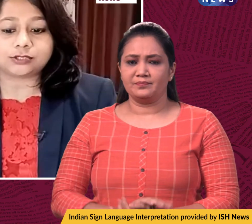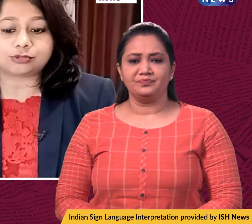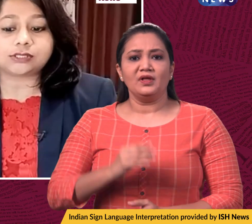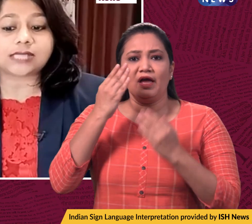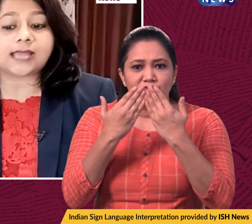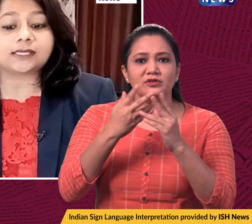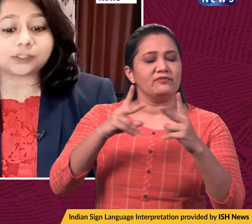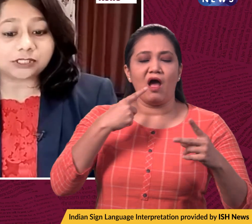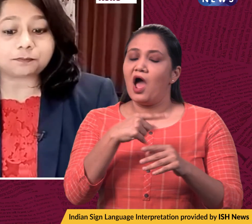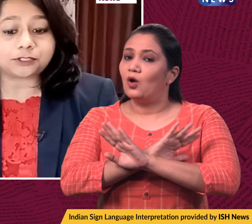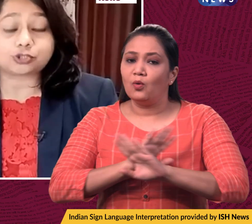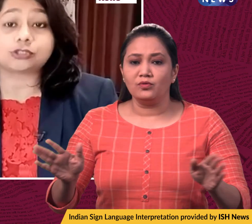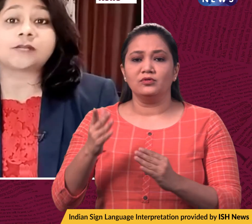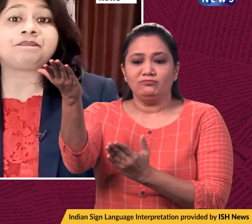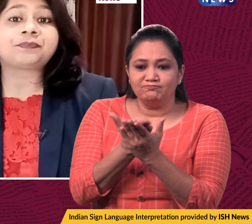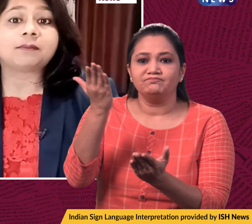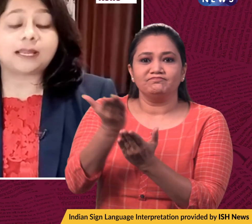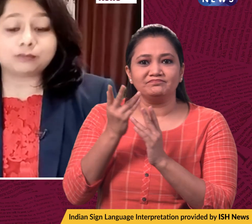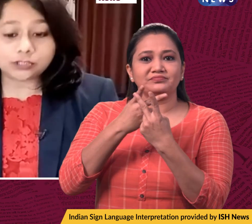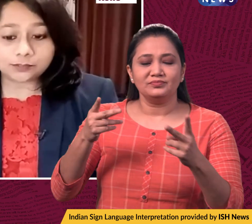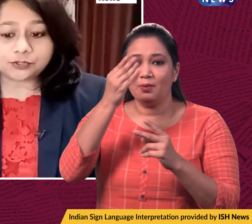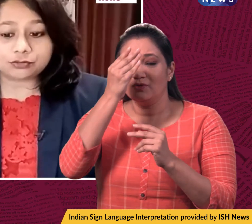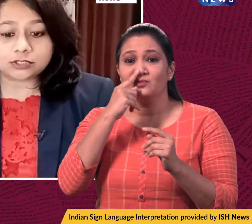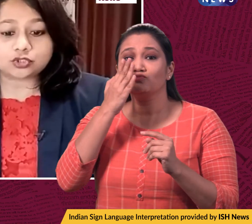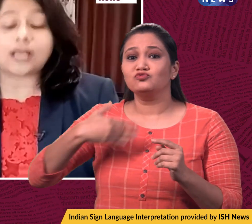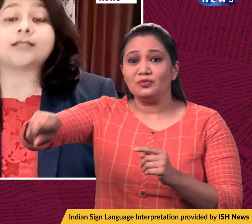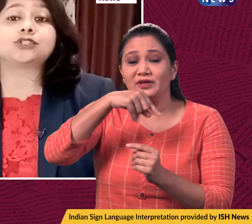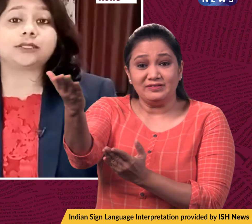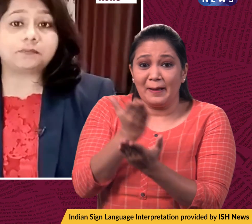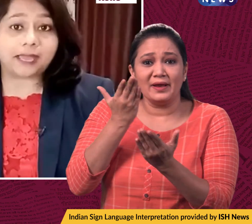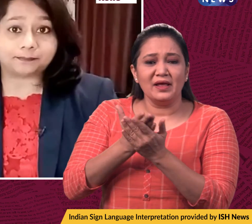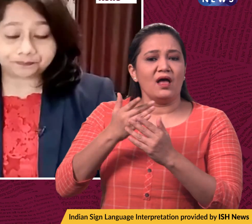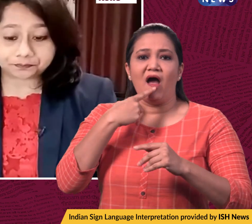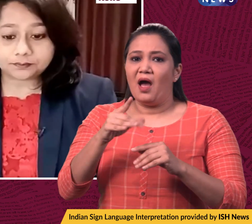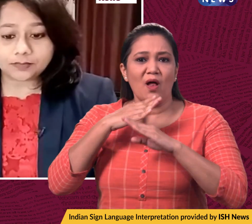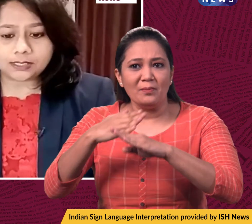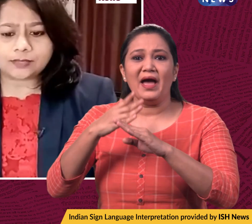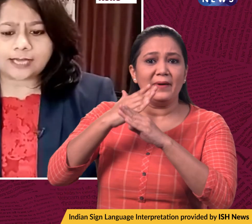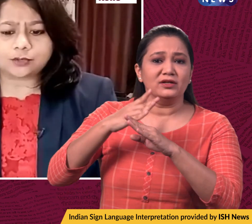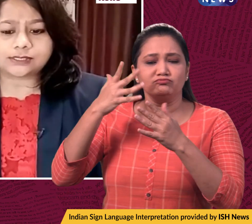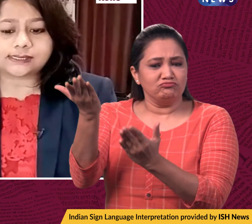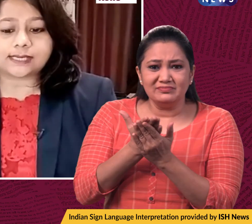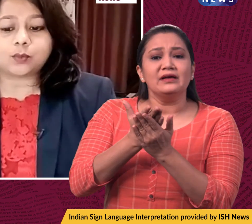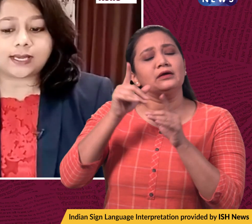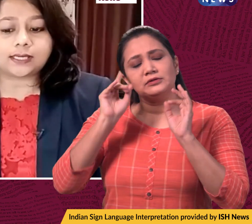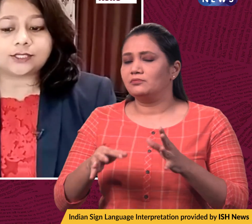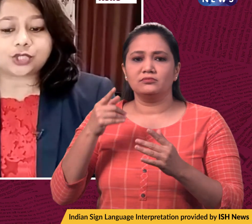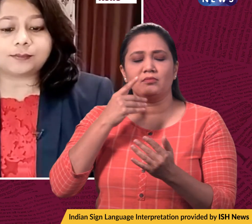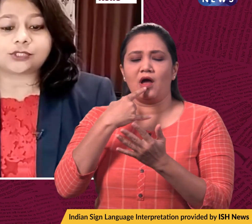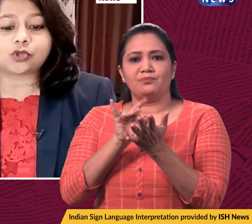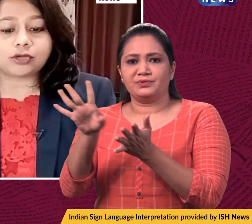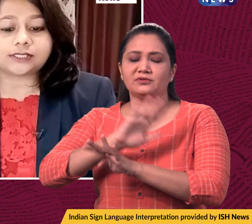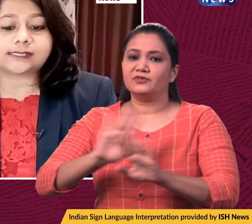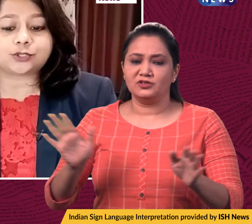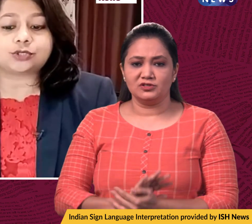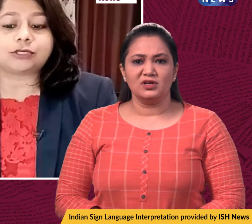educational institutions and dismissed petitions by Muslim students challenging the ban. Now, the High Court has said wearing a hijab